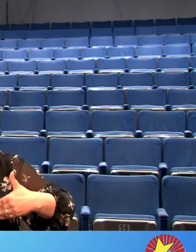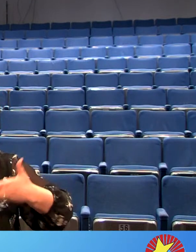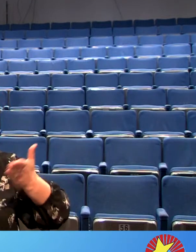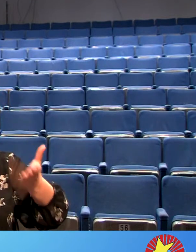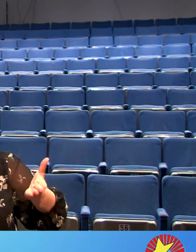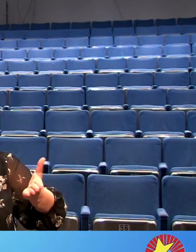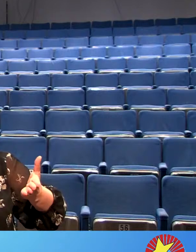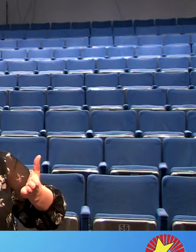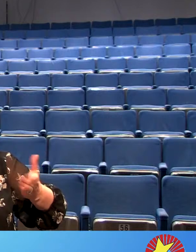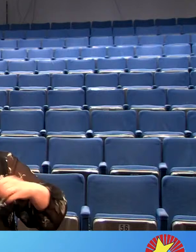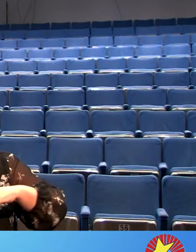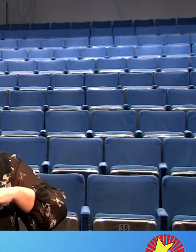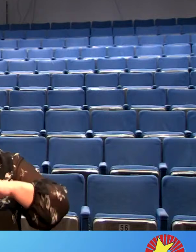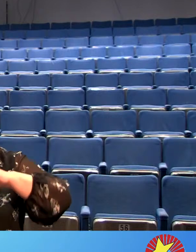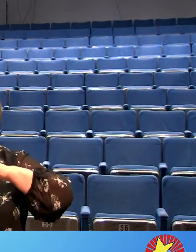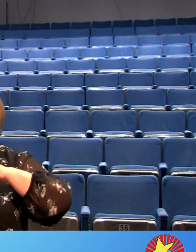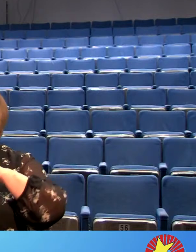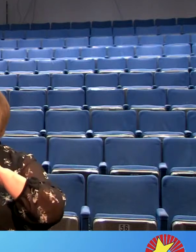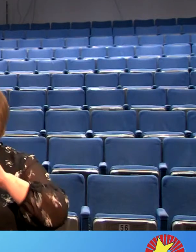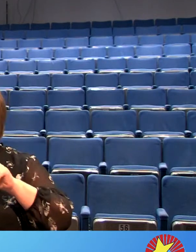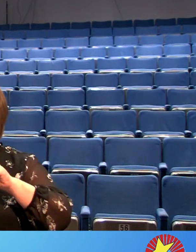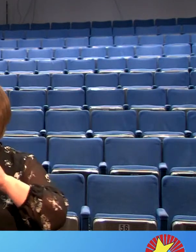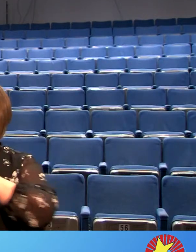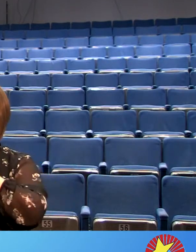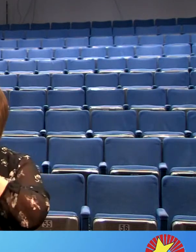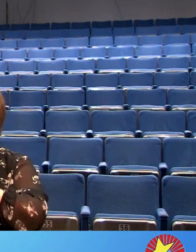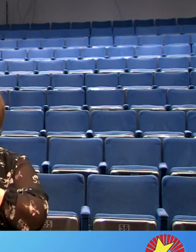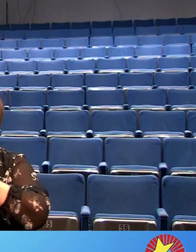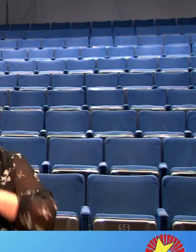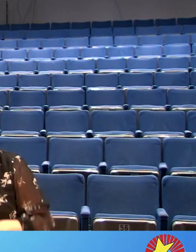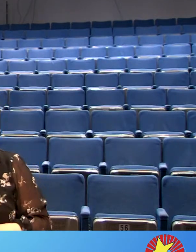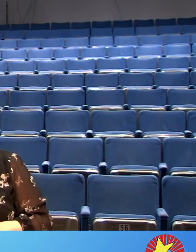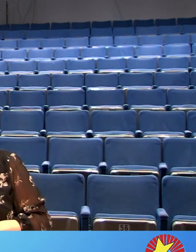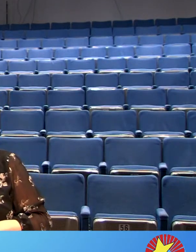That indicated that foundational skills were still lacking.